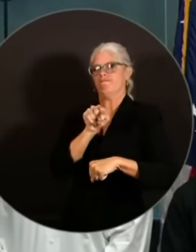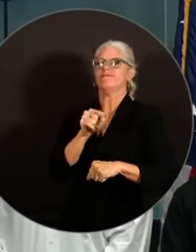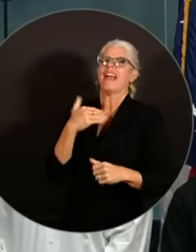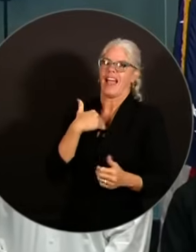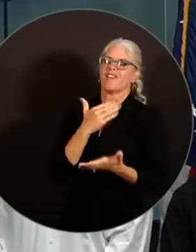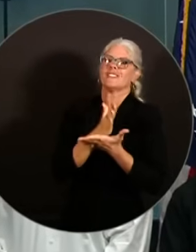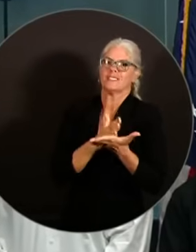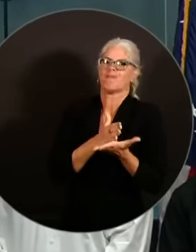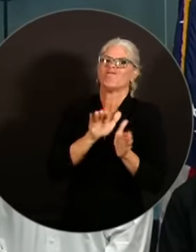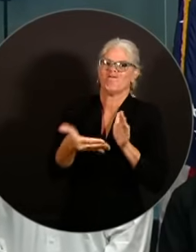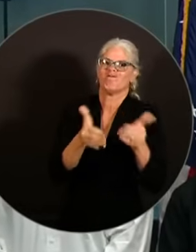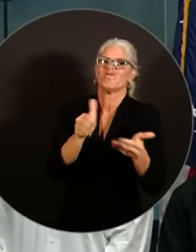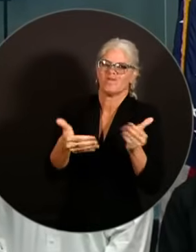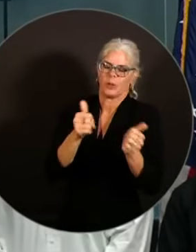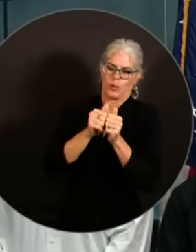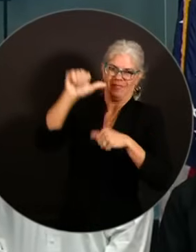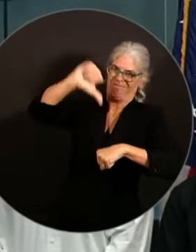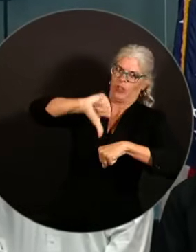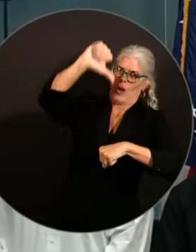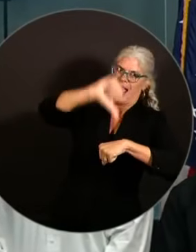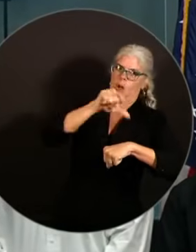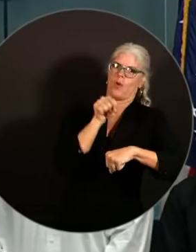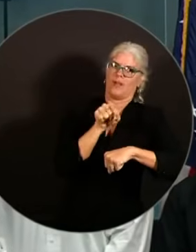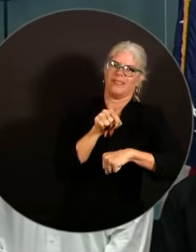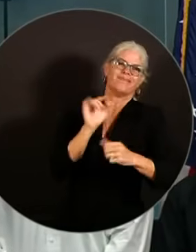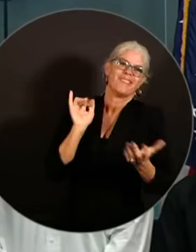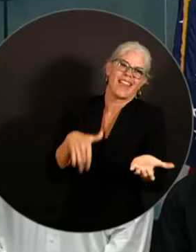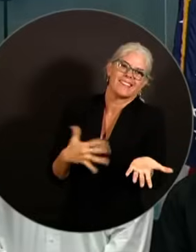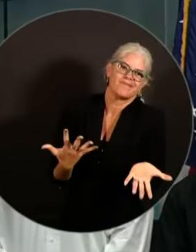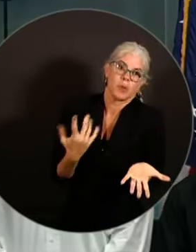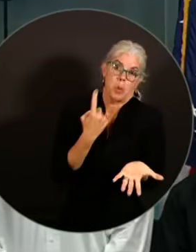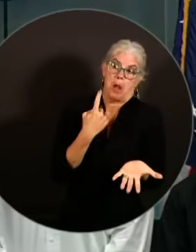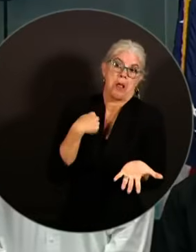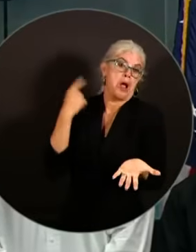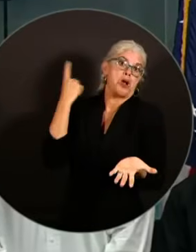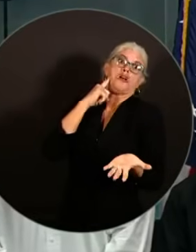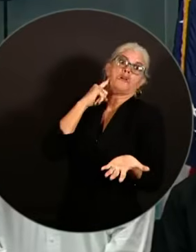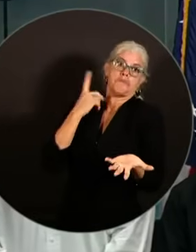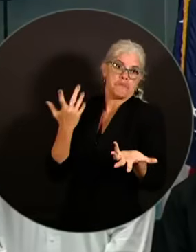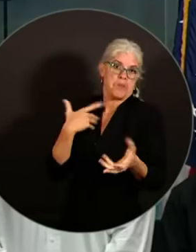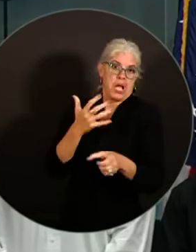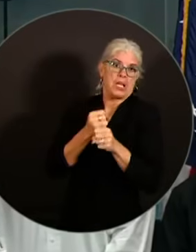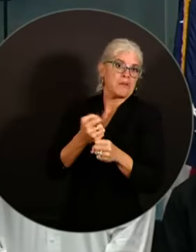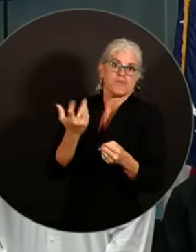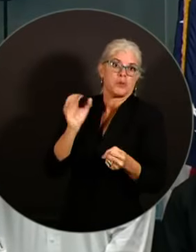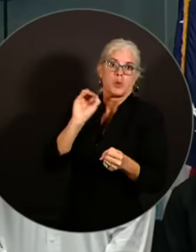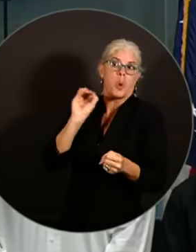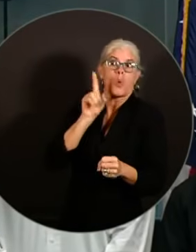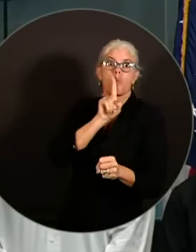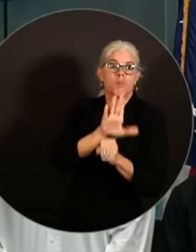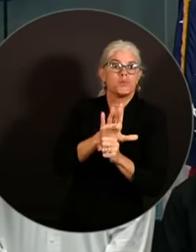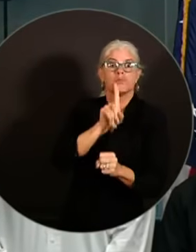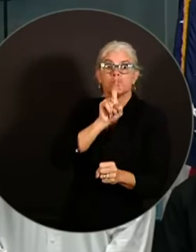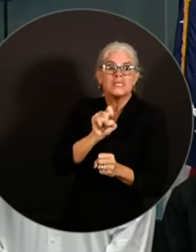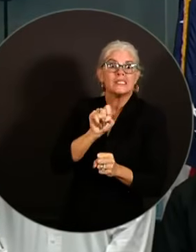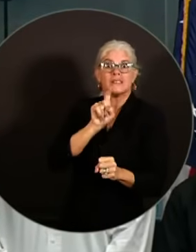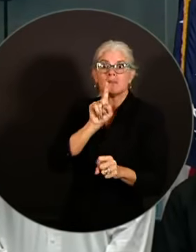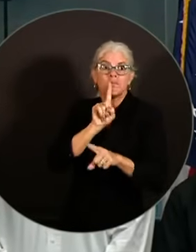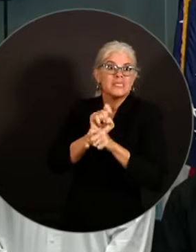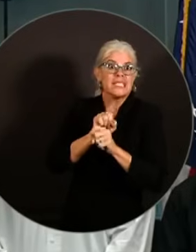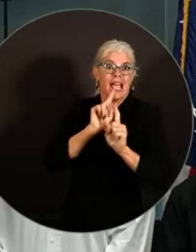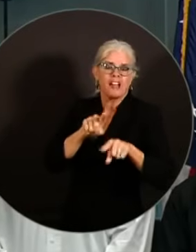that there were some with the tornadoes. That's the only reports we've received. No confirmations. I imagine there's going to be some